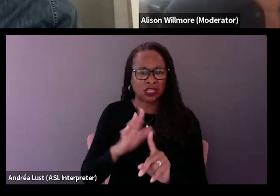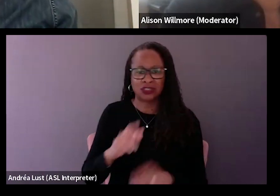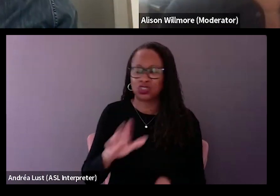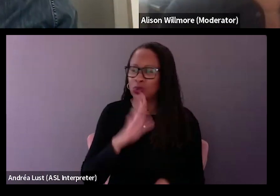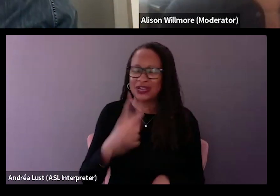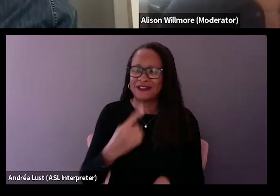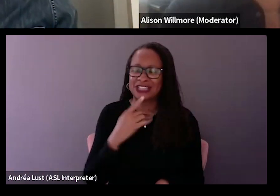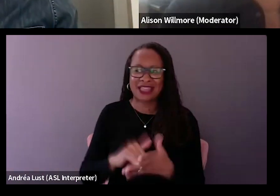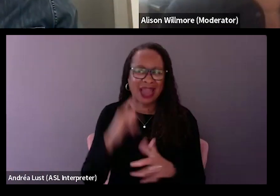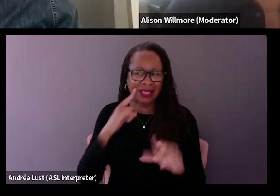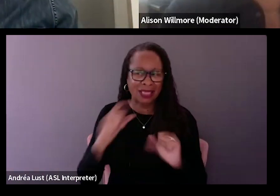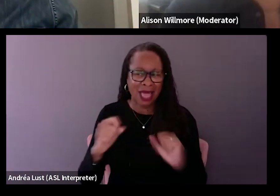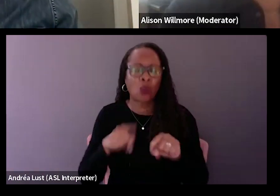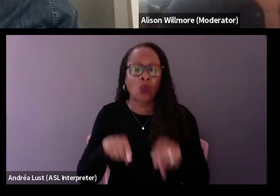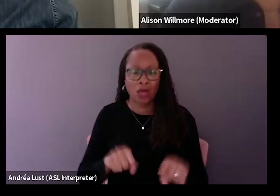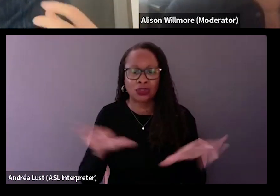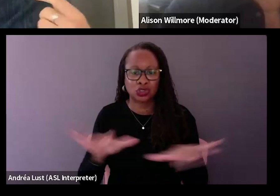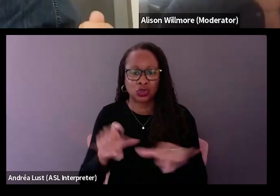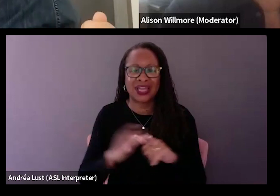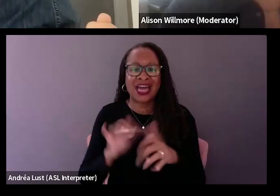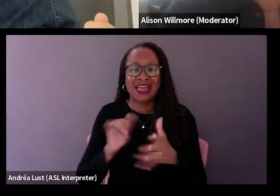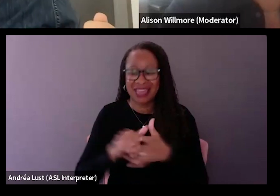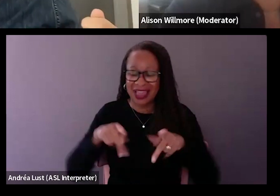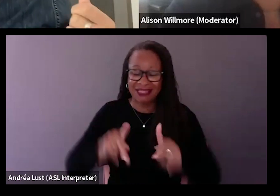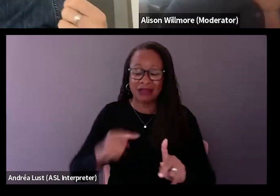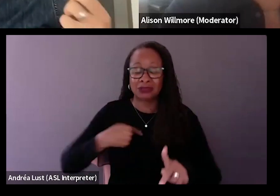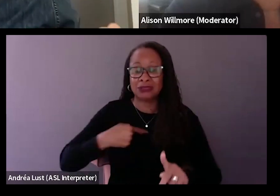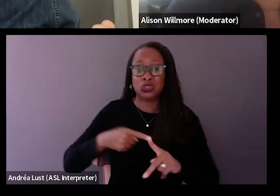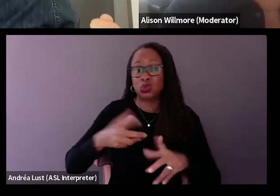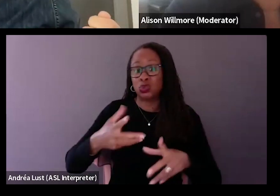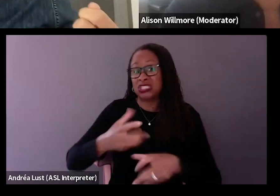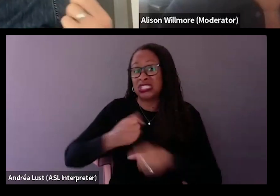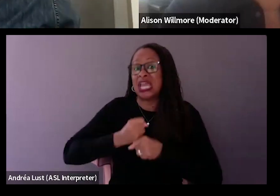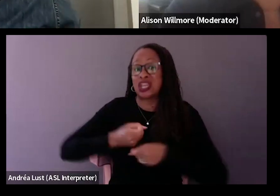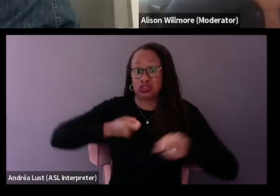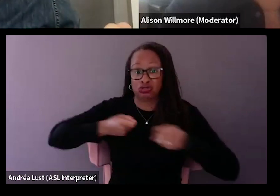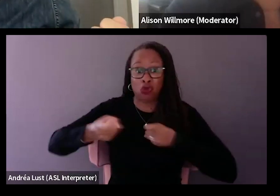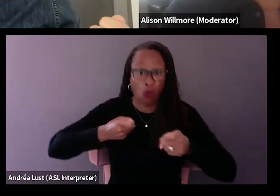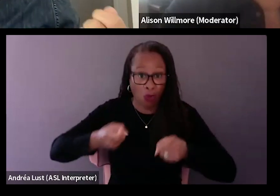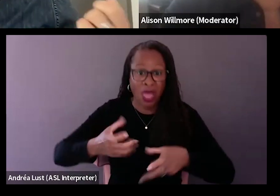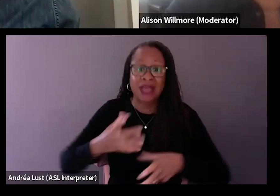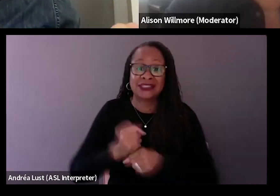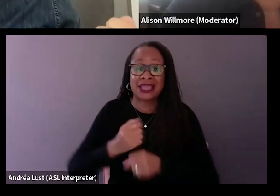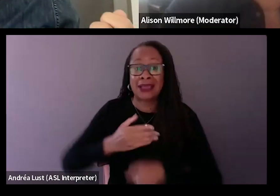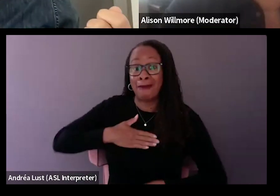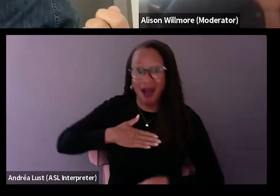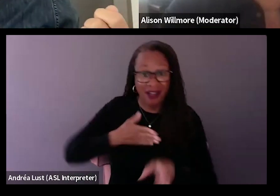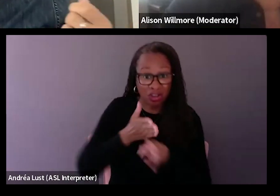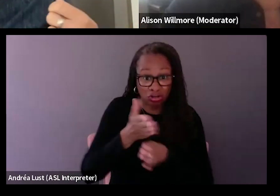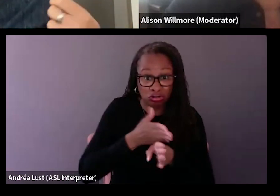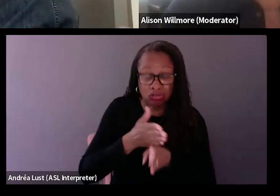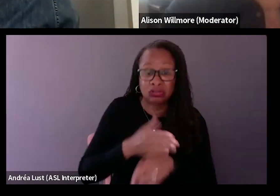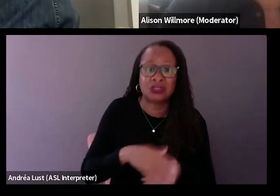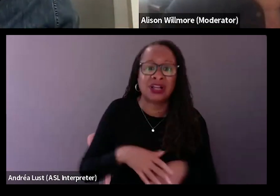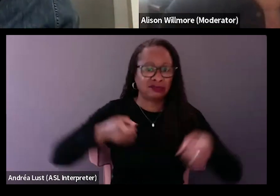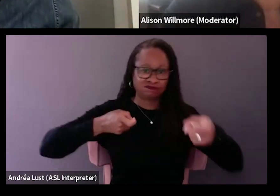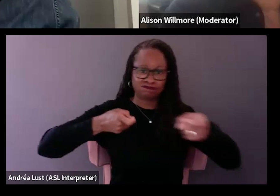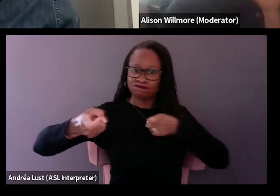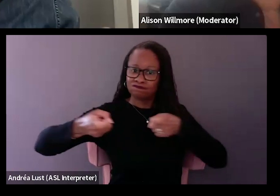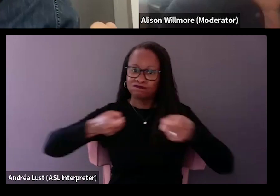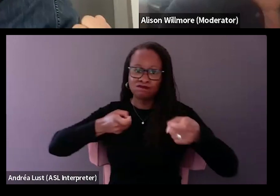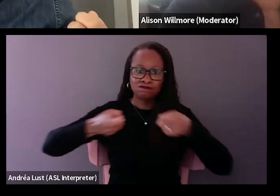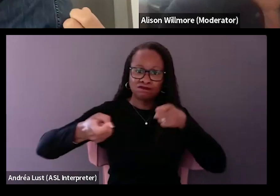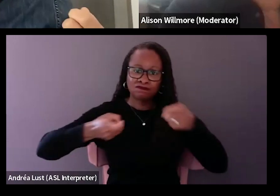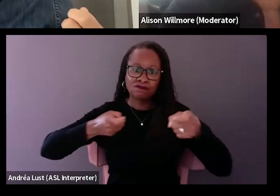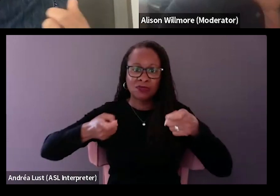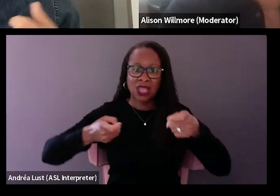to take my career by the reins in a way like I feel like is not happening right now, and prove